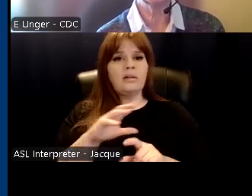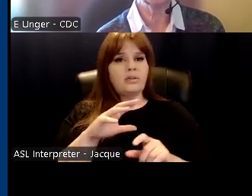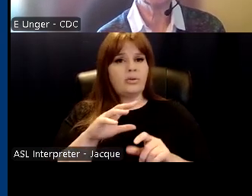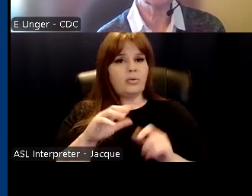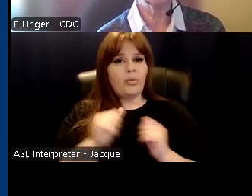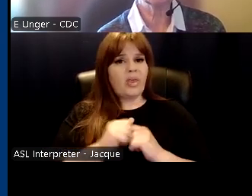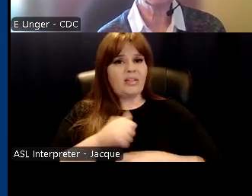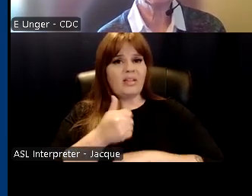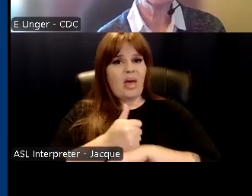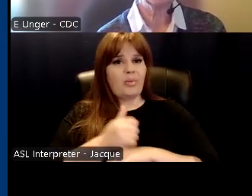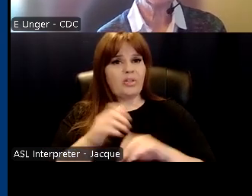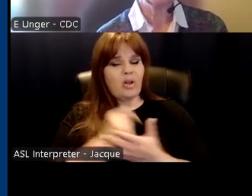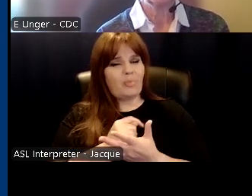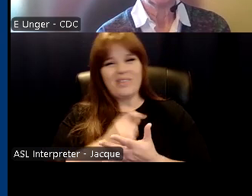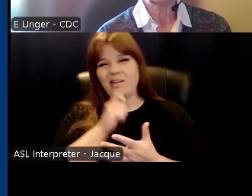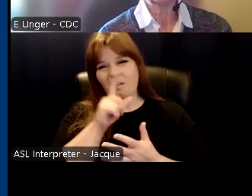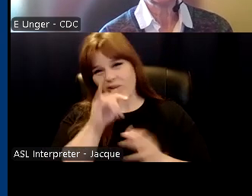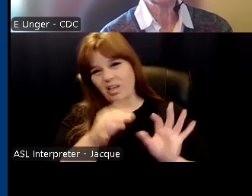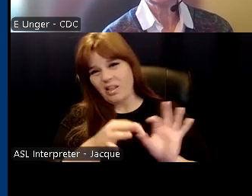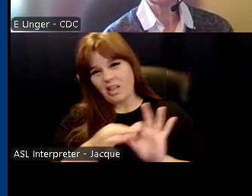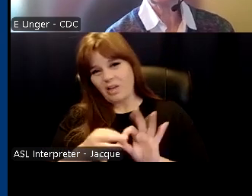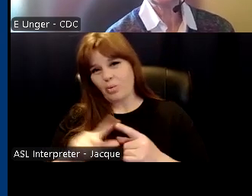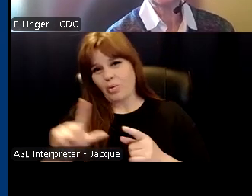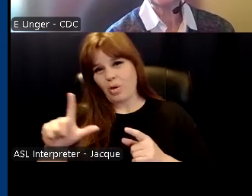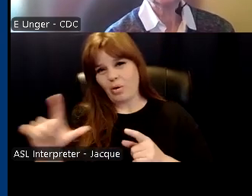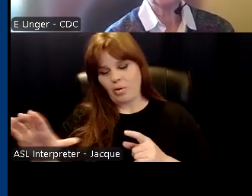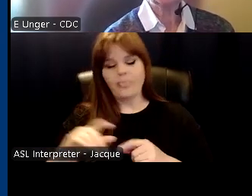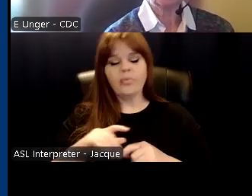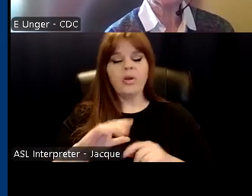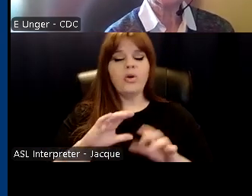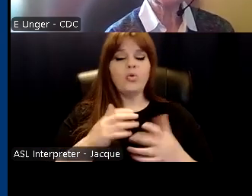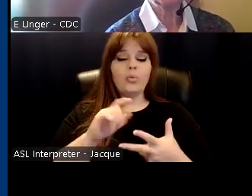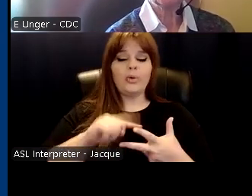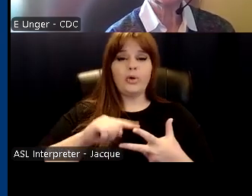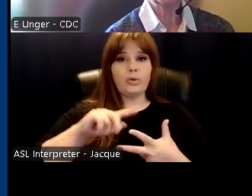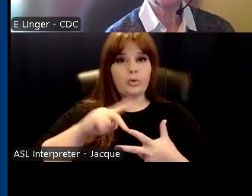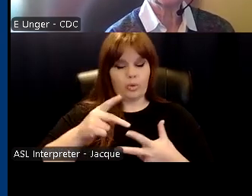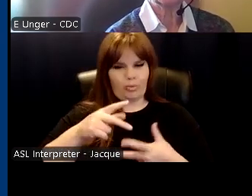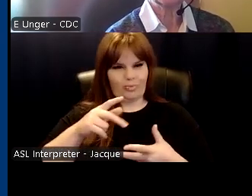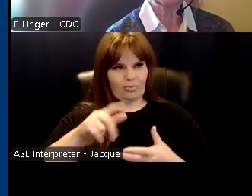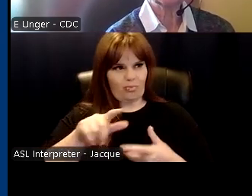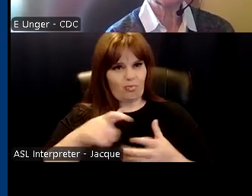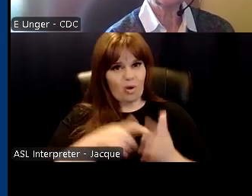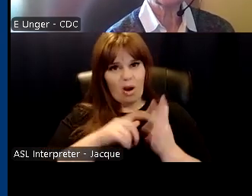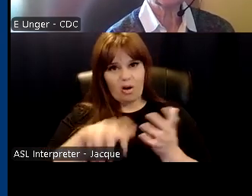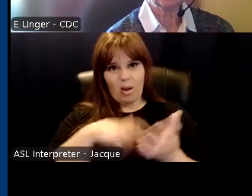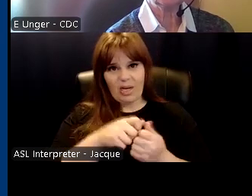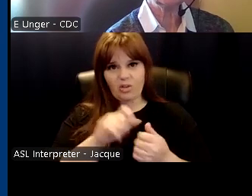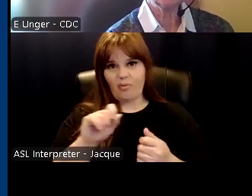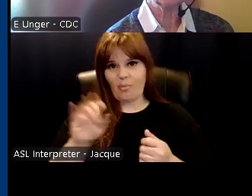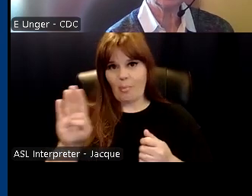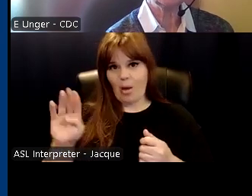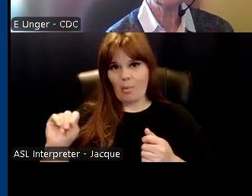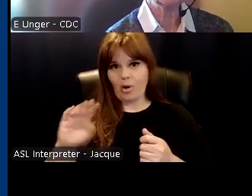to COVID-19. Group 2 conditions generally require a combination of biomarkers and clinical history,